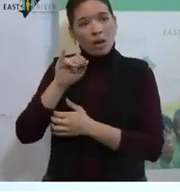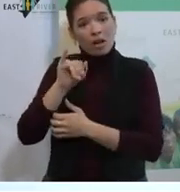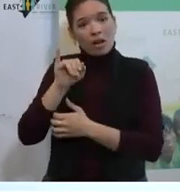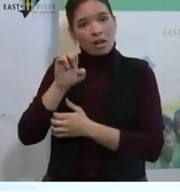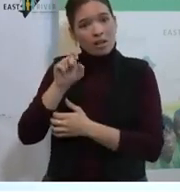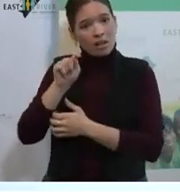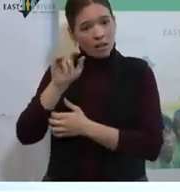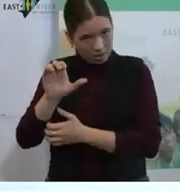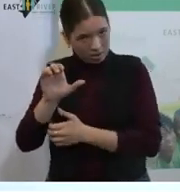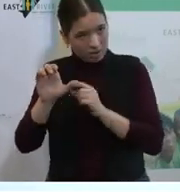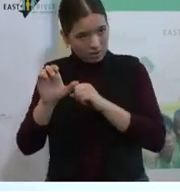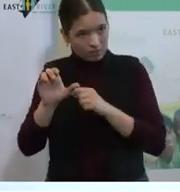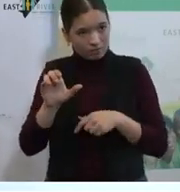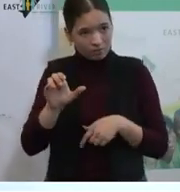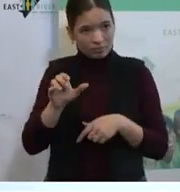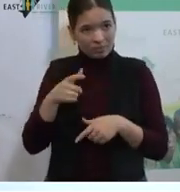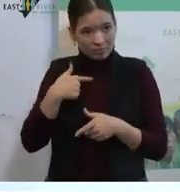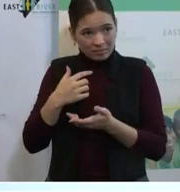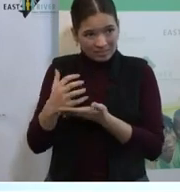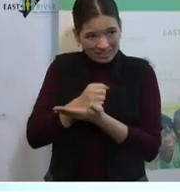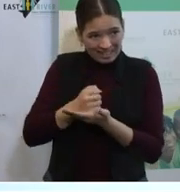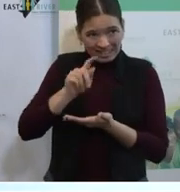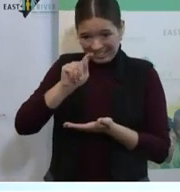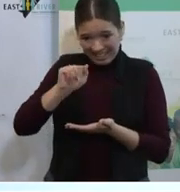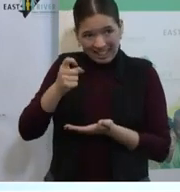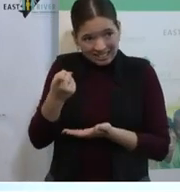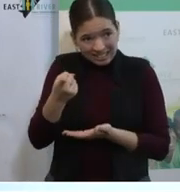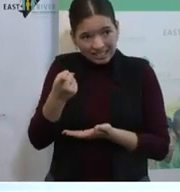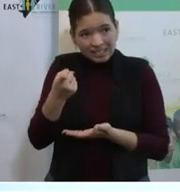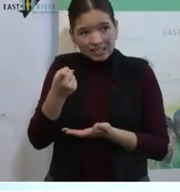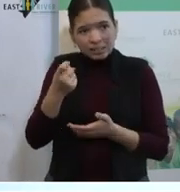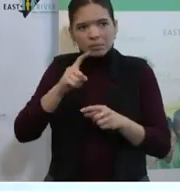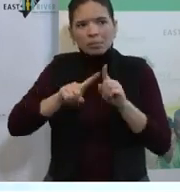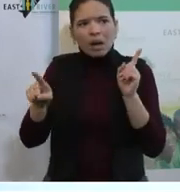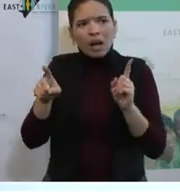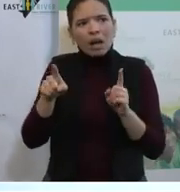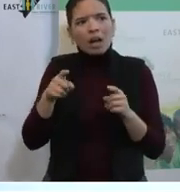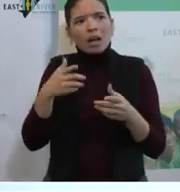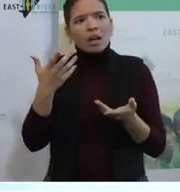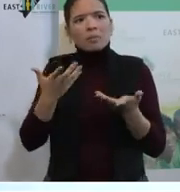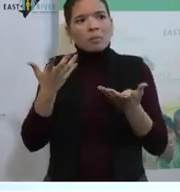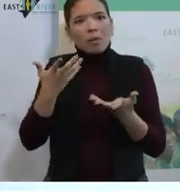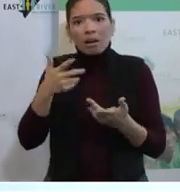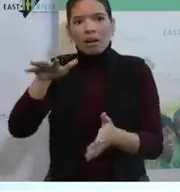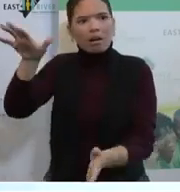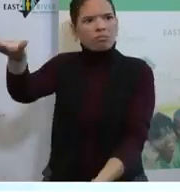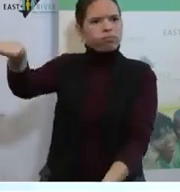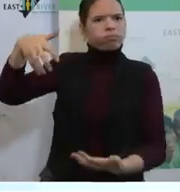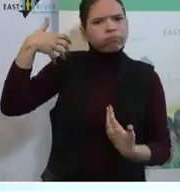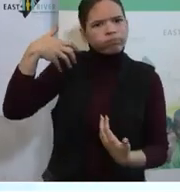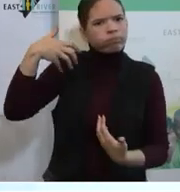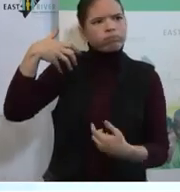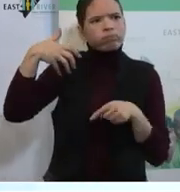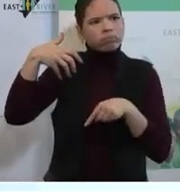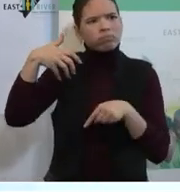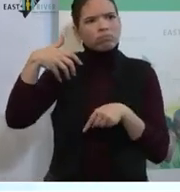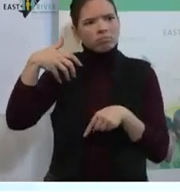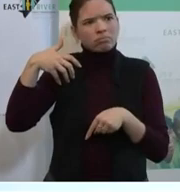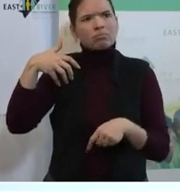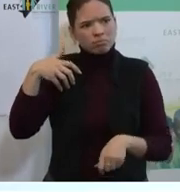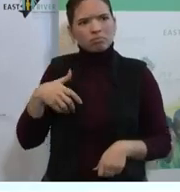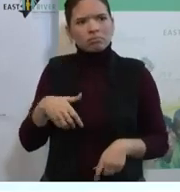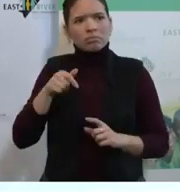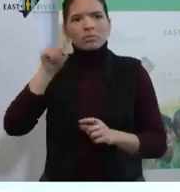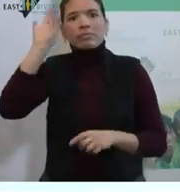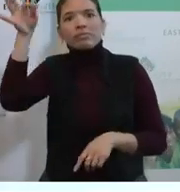money from the federal government in most cases, but we also have a local earned income tax credit. So I want